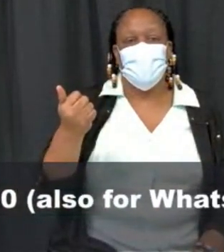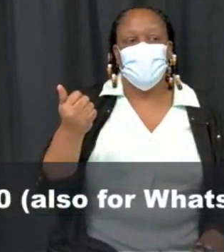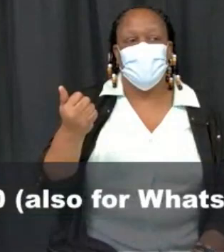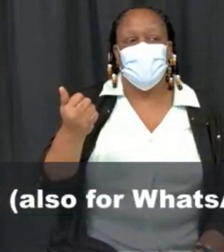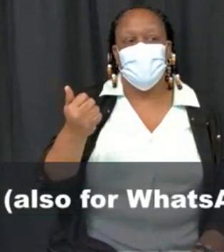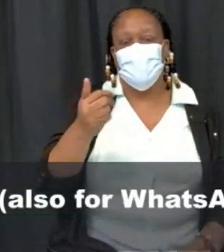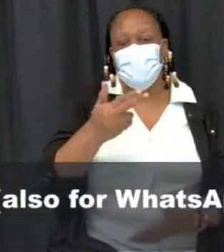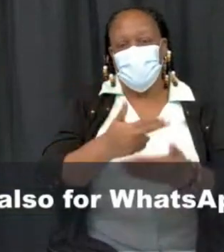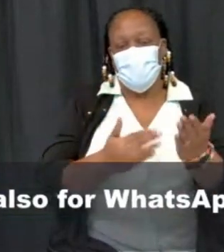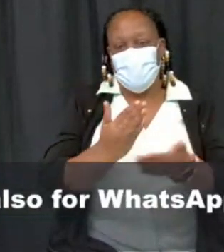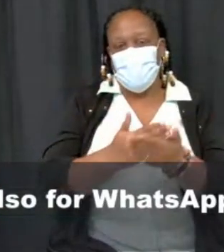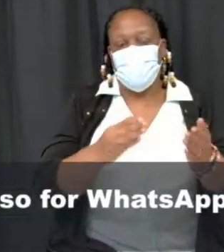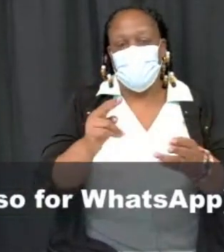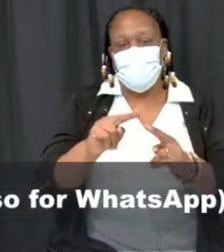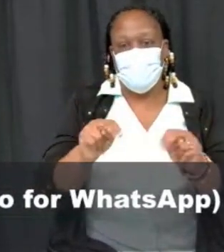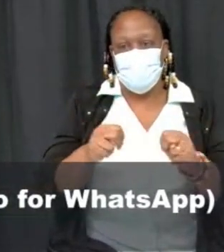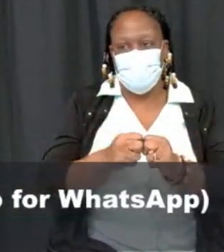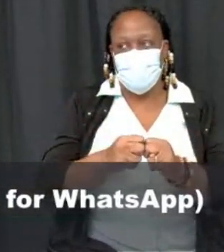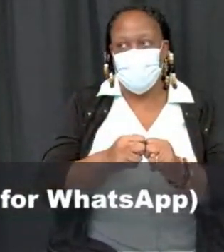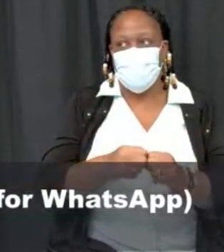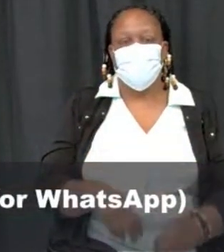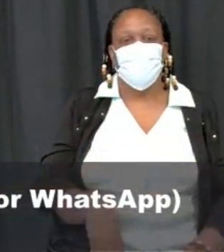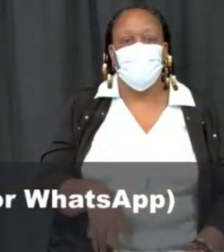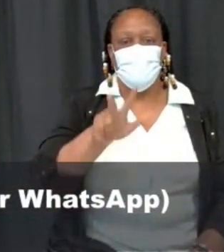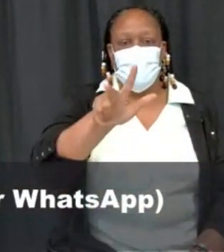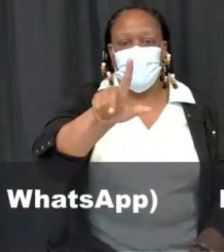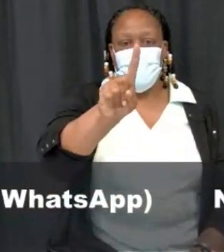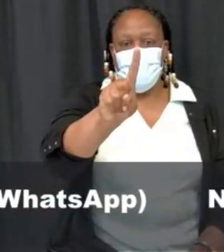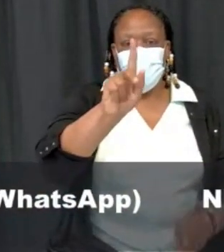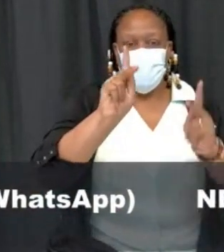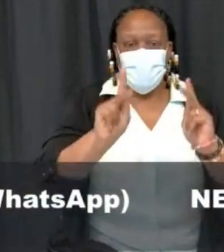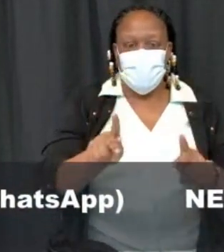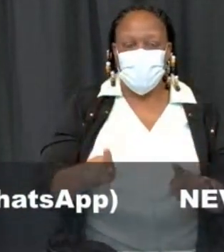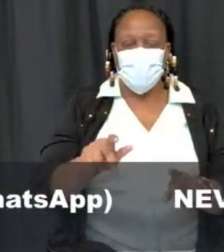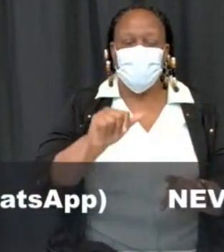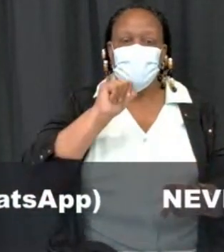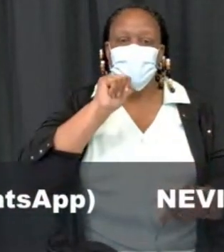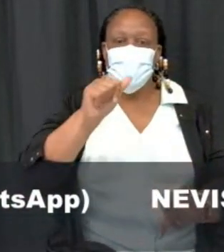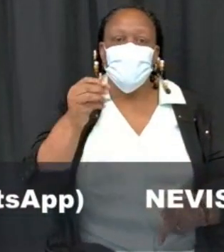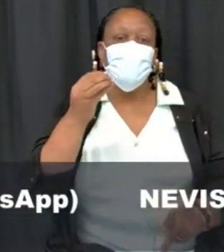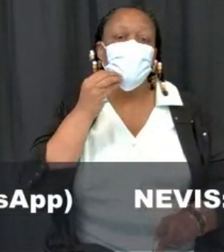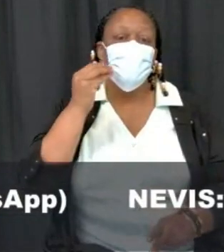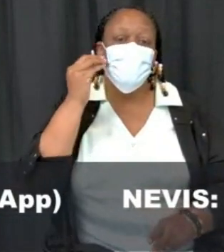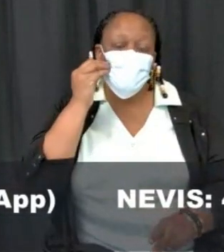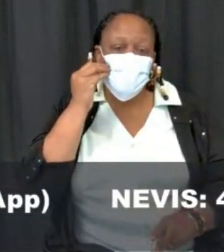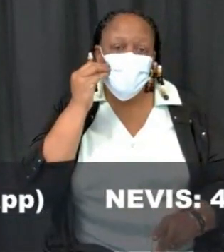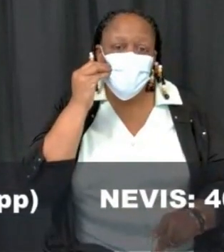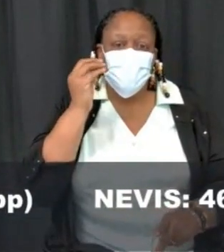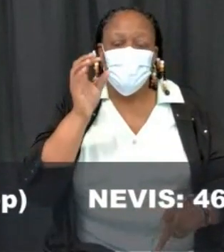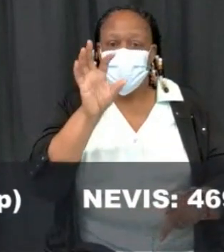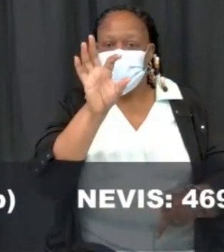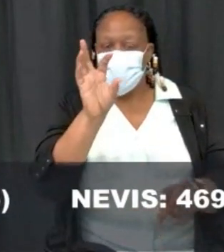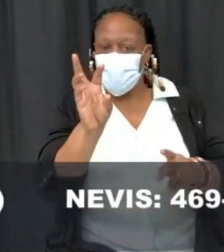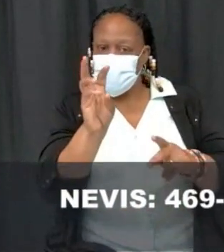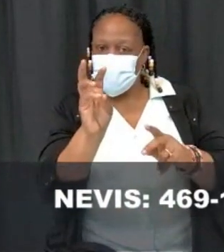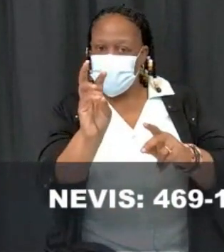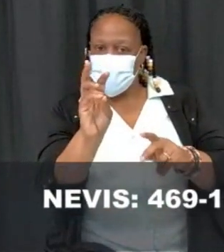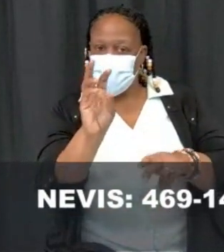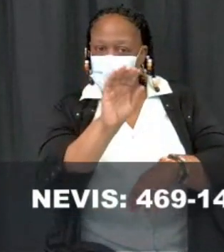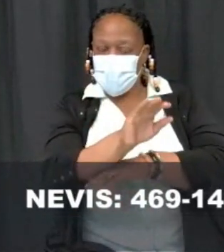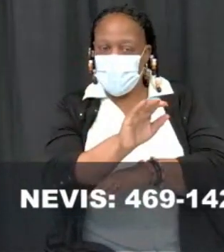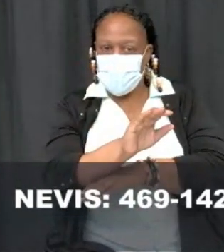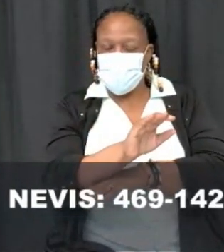31 persons have been arrested for breaching the curfew, and so far 8 have been charged.